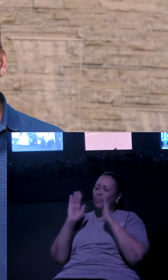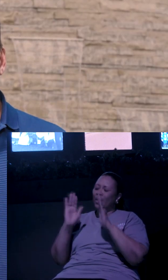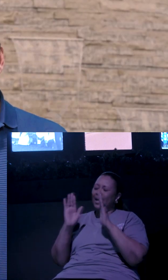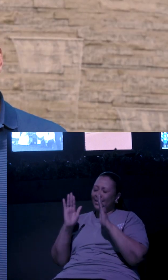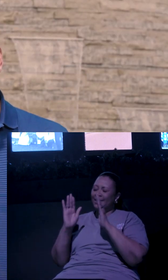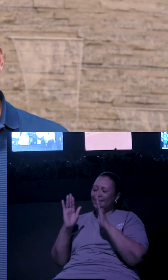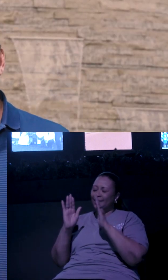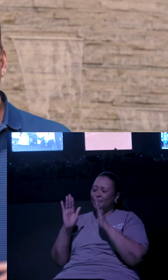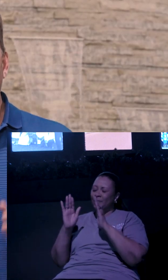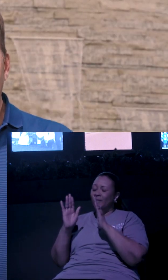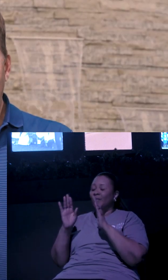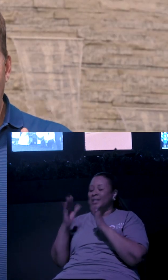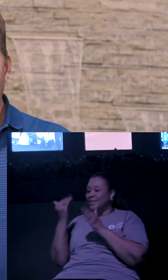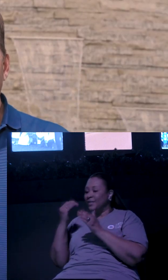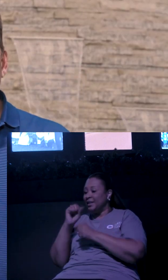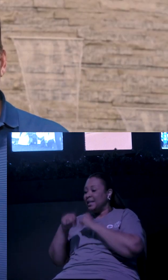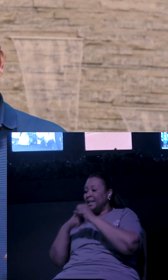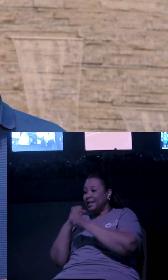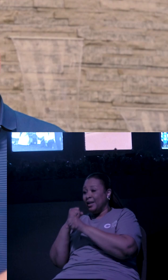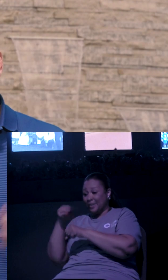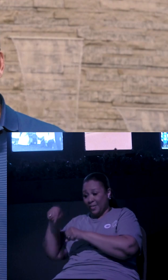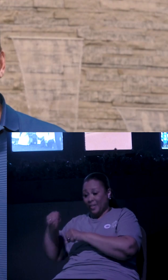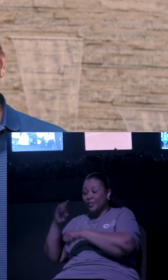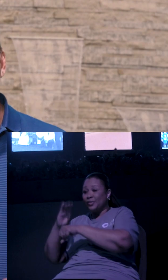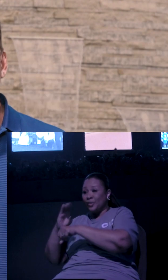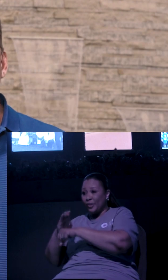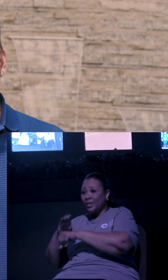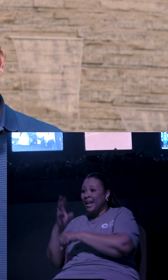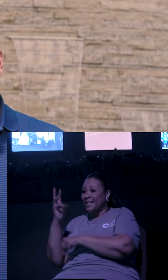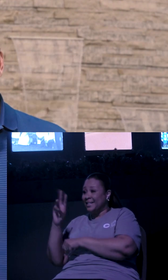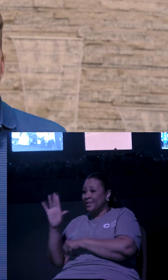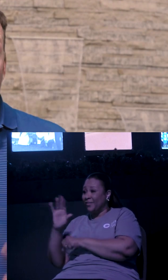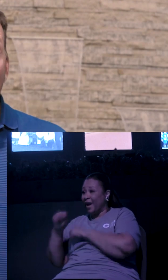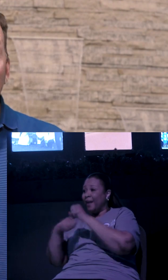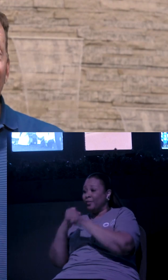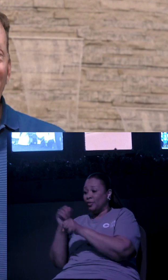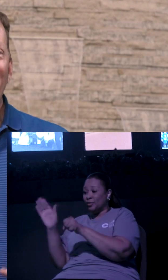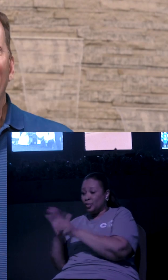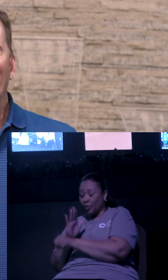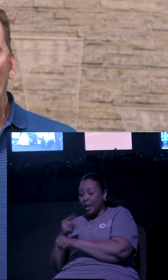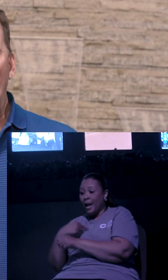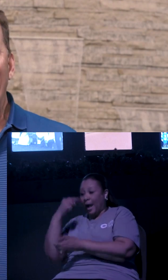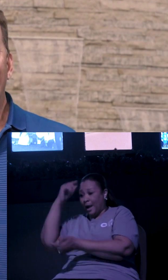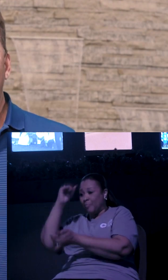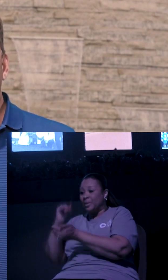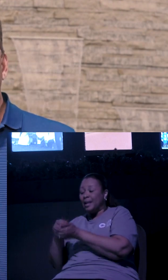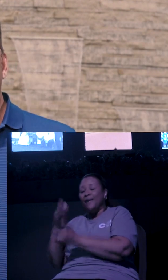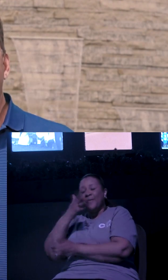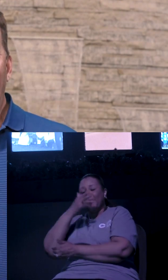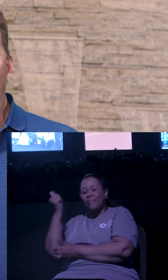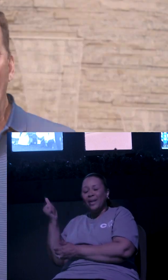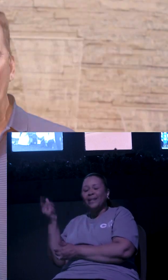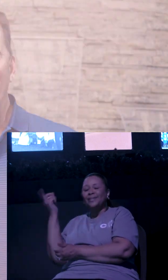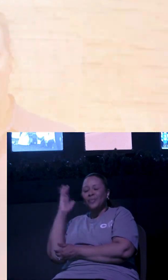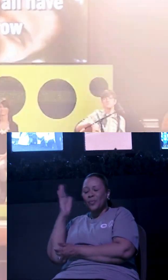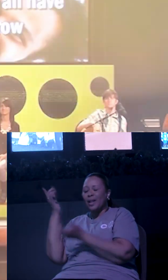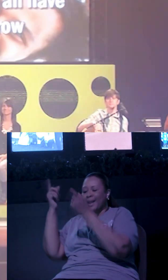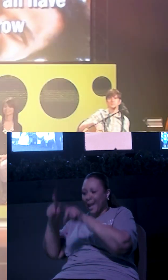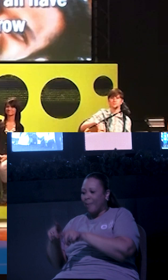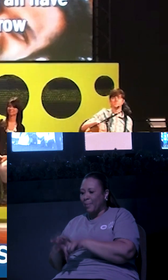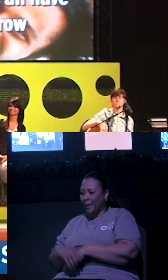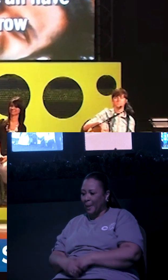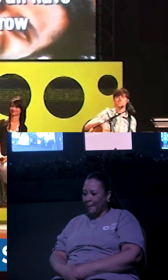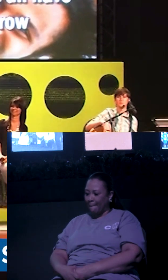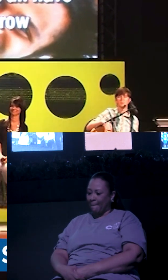it's been over these past 15 years in this location and 65 years total. And I believe the best is yet to come.